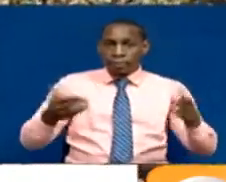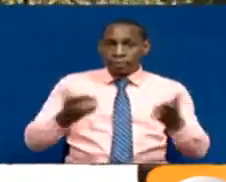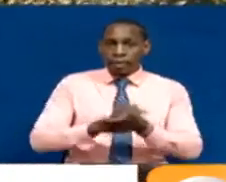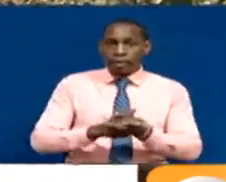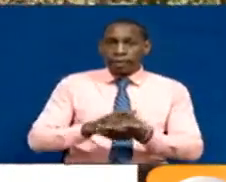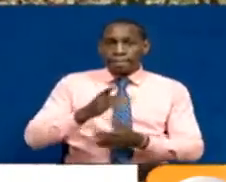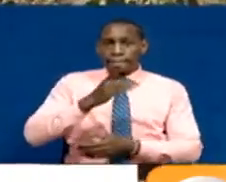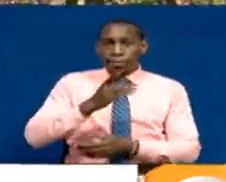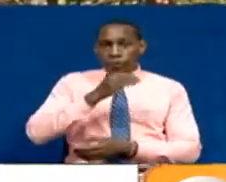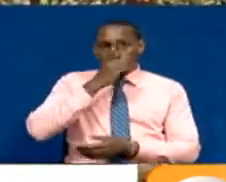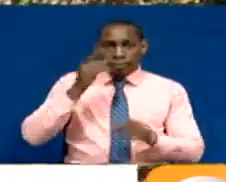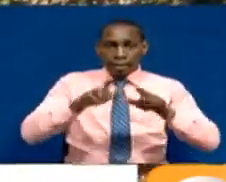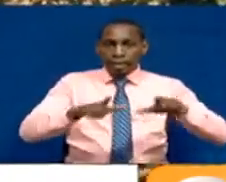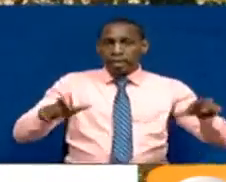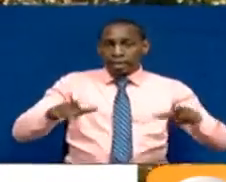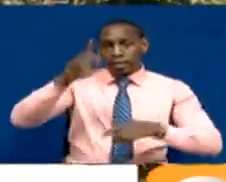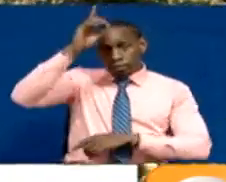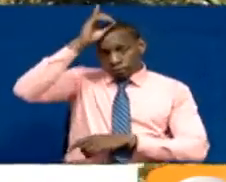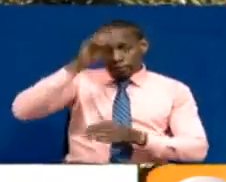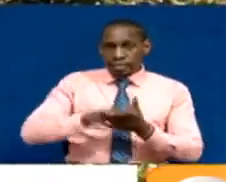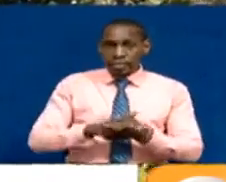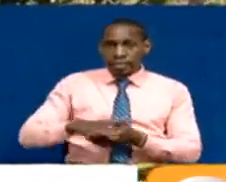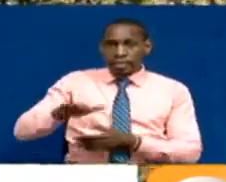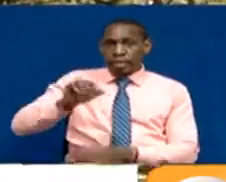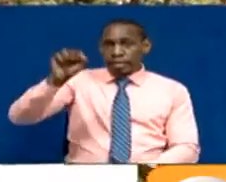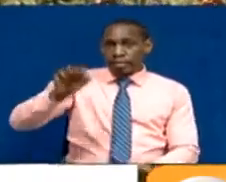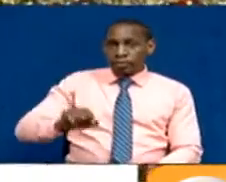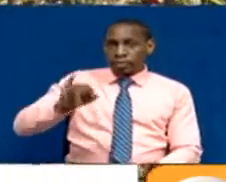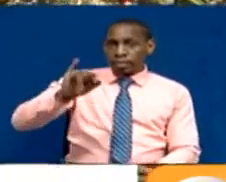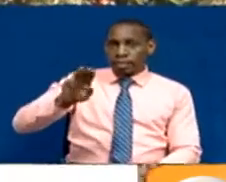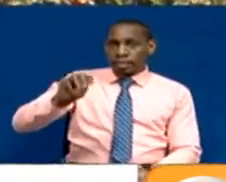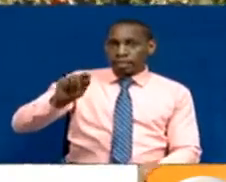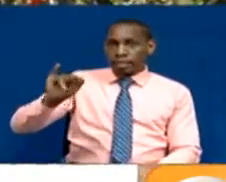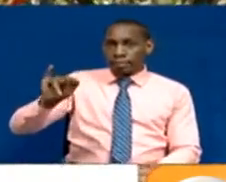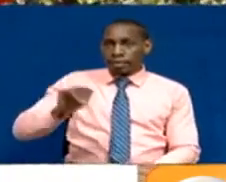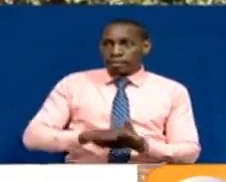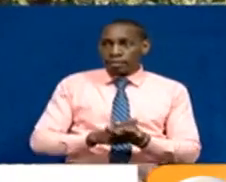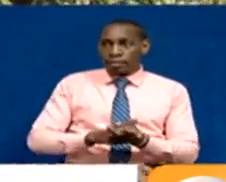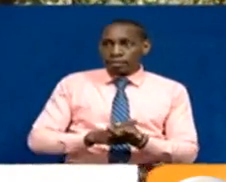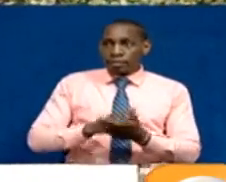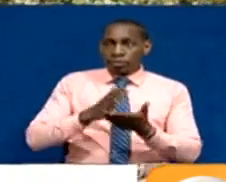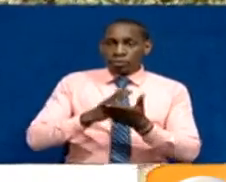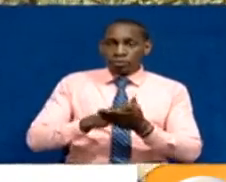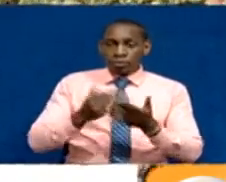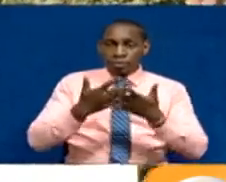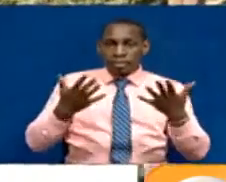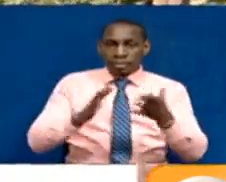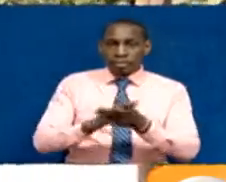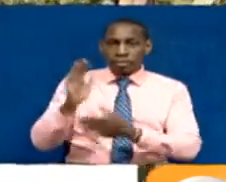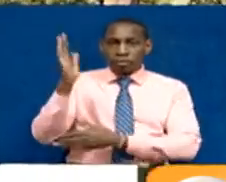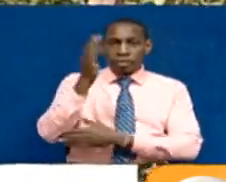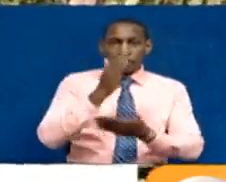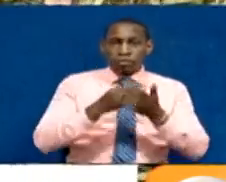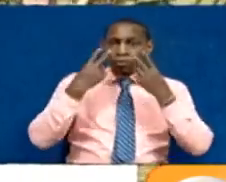the semi-arid plains of Ngobit village, located in South Imenti, the wreaths trapped on the fruit trees are clearly